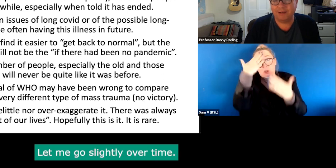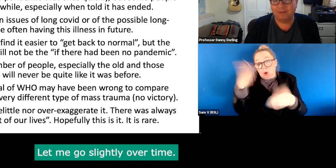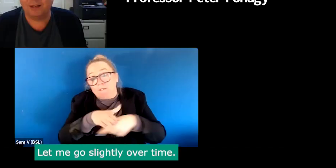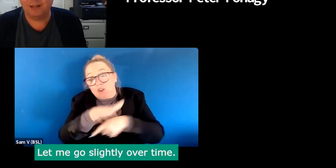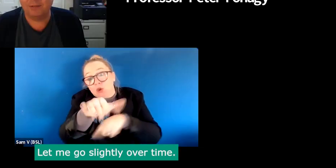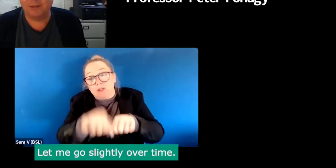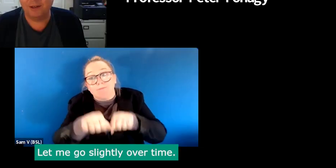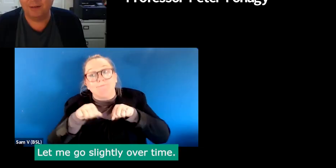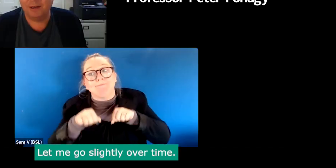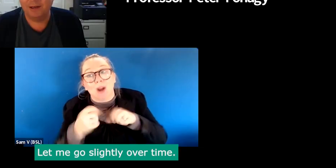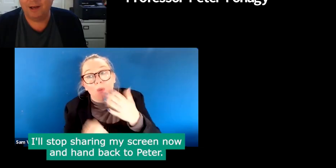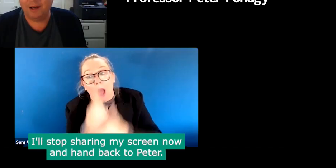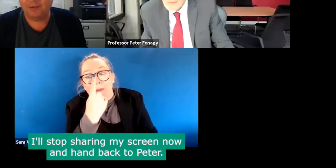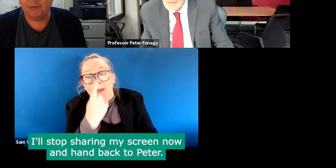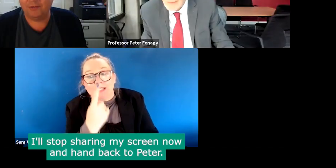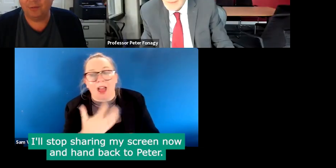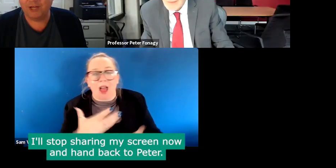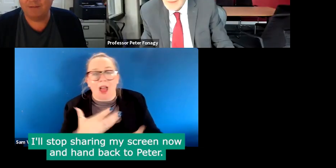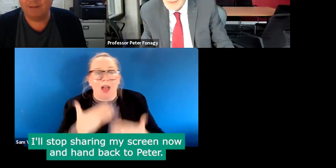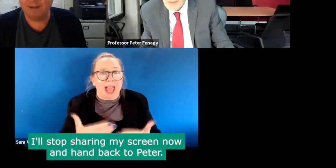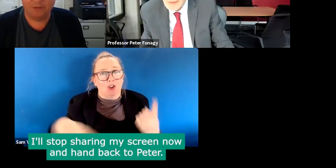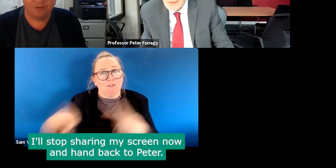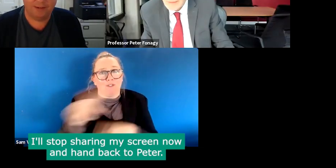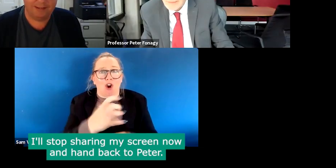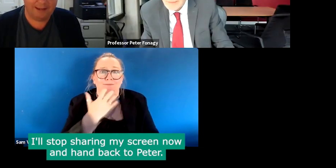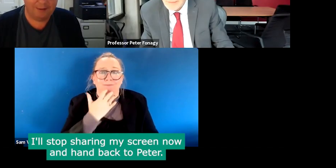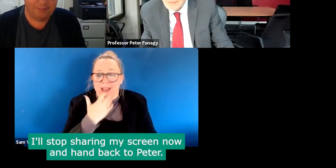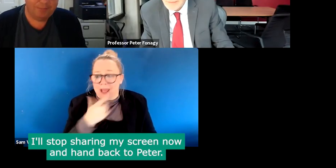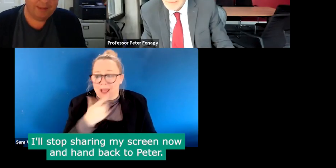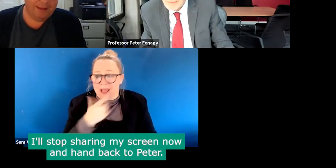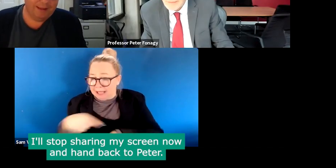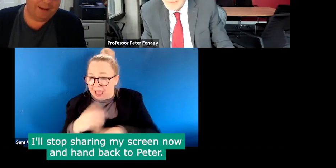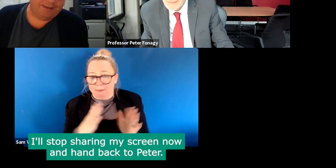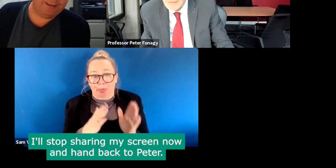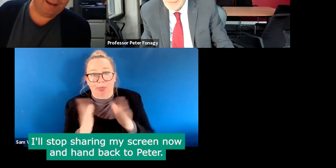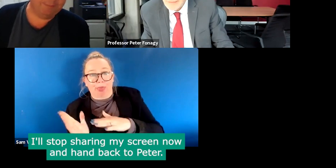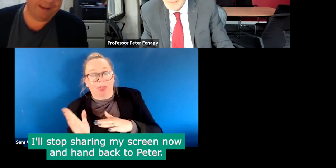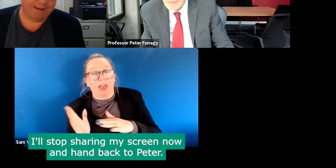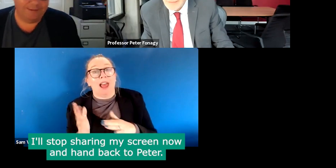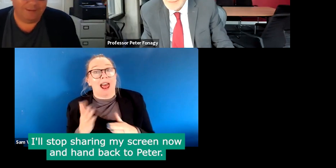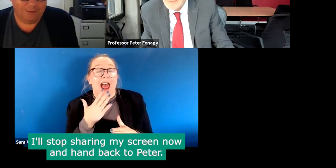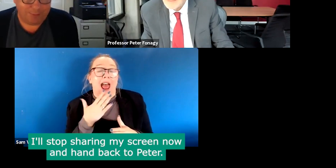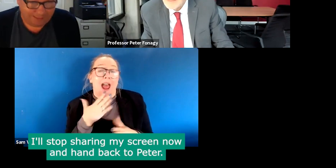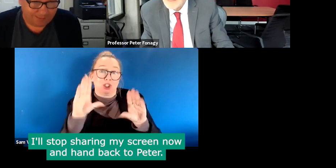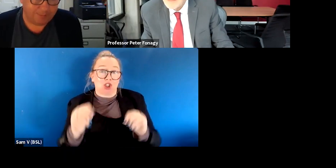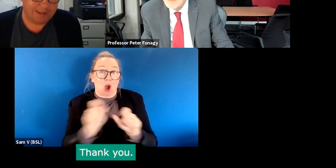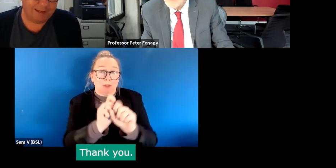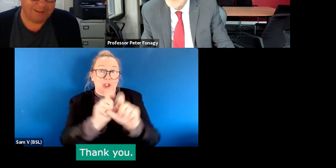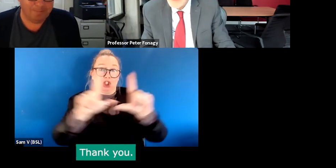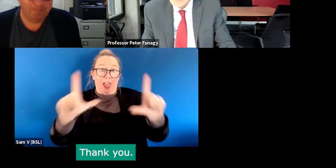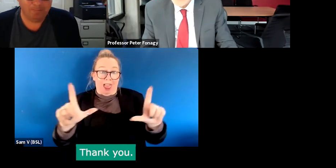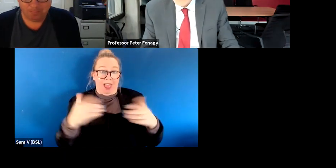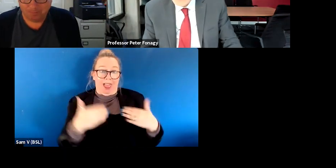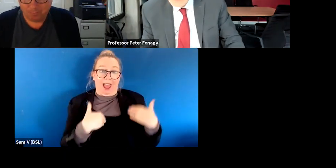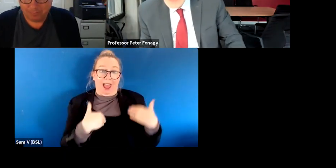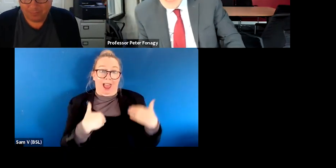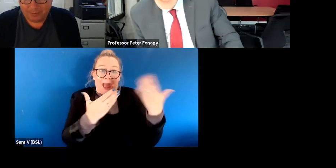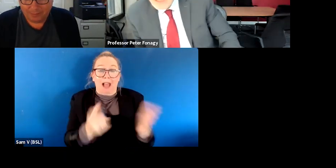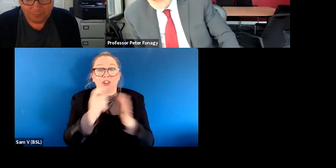letting me go slightly over time. I'll stop sharing my screen now and hand back to Peter. Thank you.